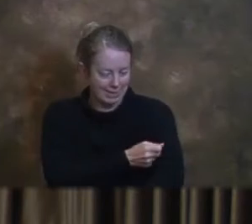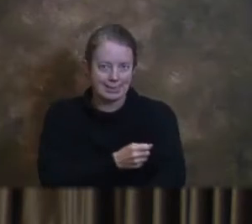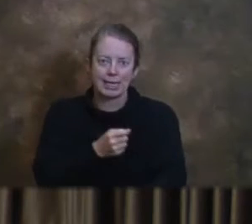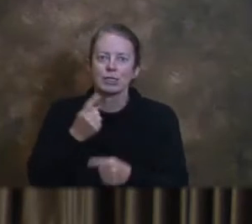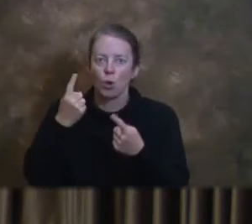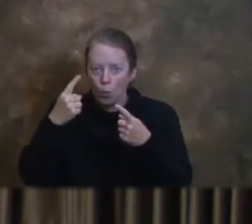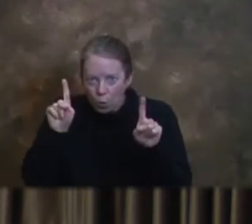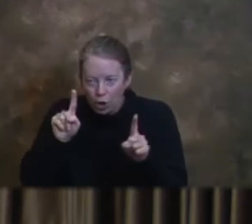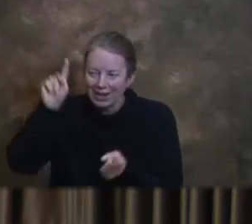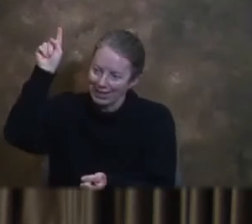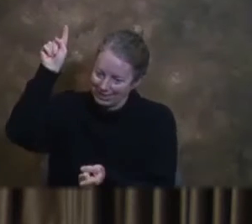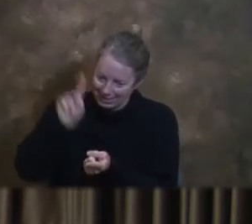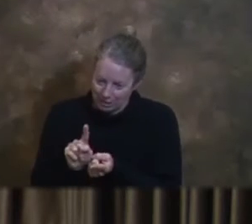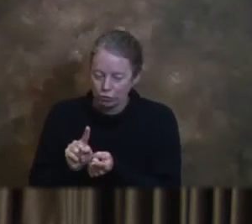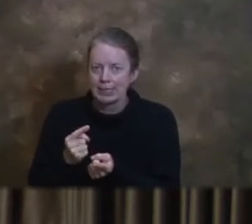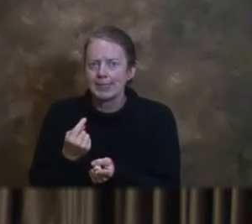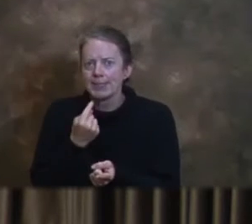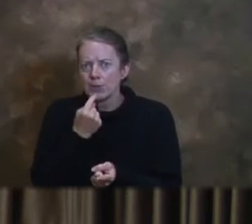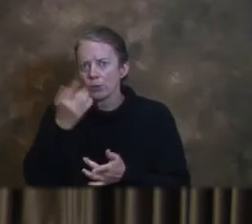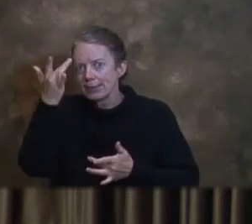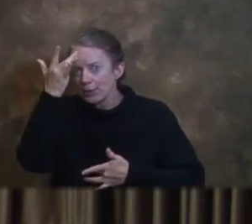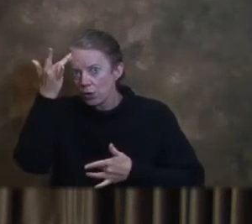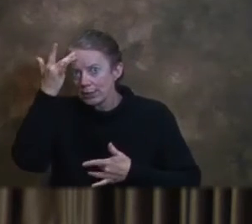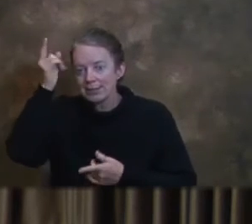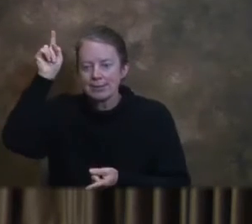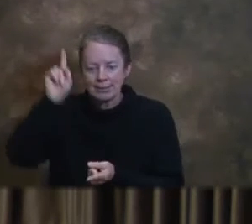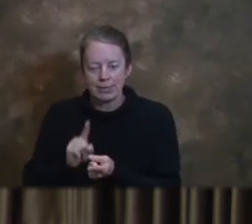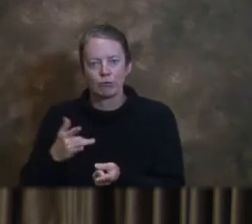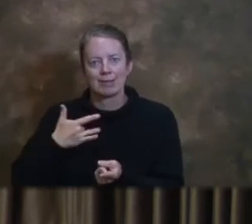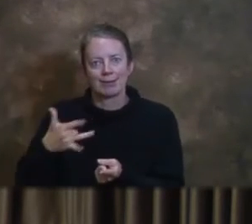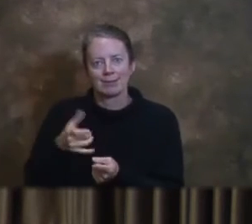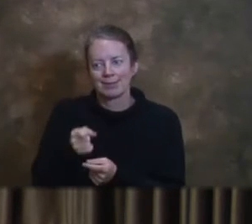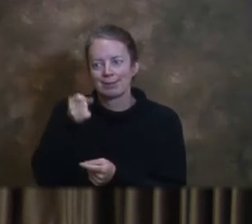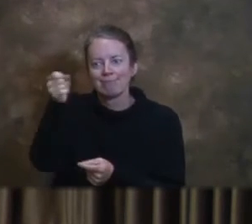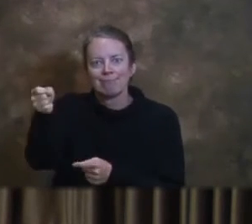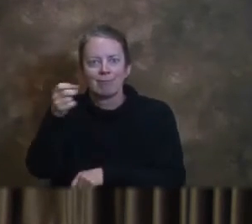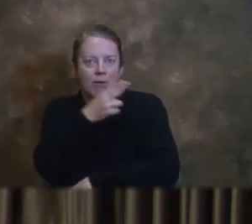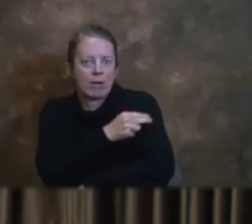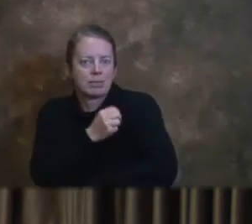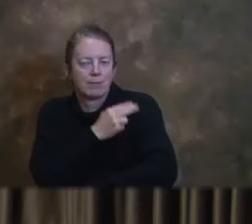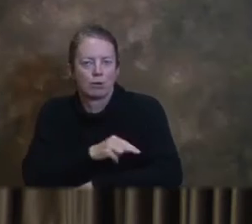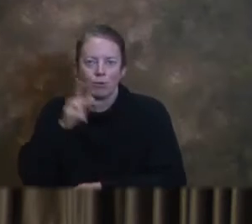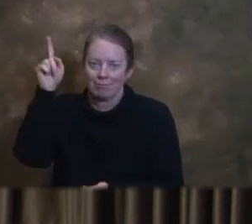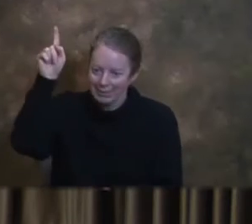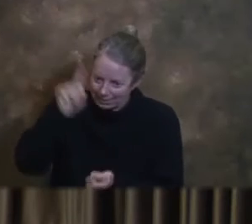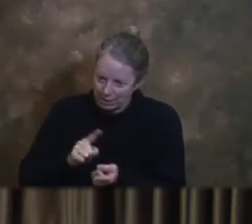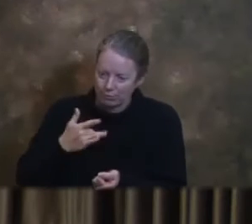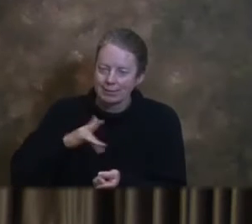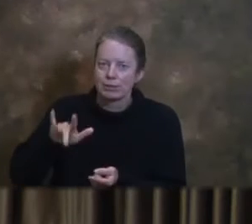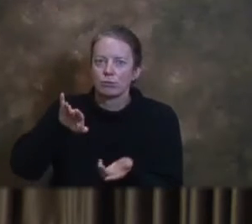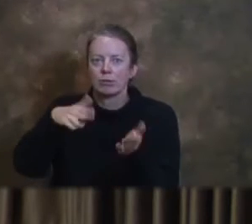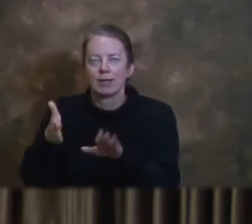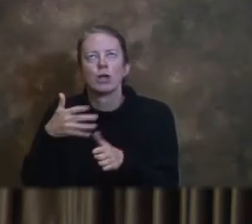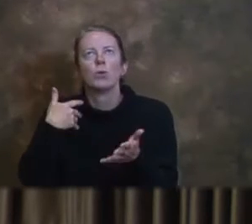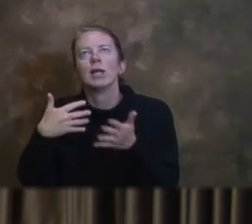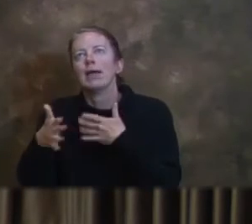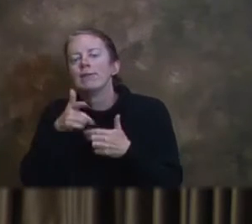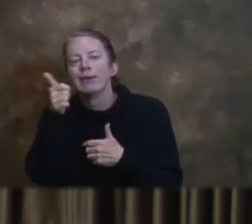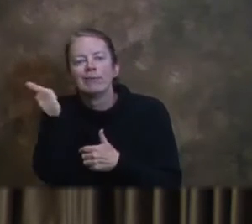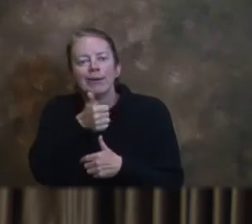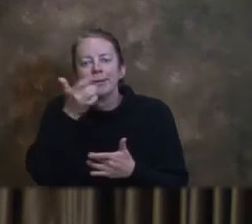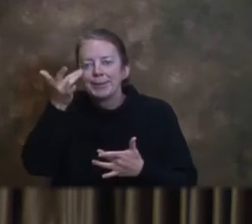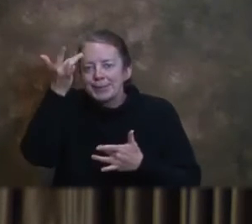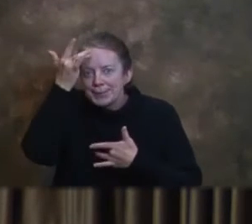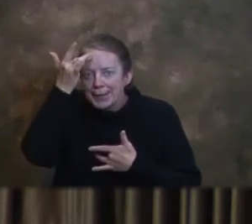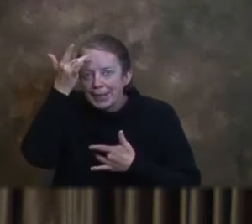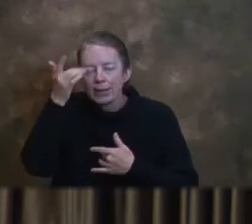decreasing severity of illness, hospitalization, and likelihood of death. And so even if you get infected, and we will all hear stories about people who've been infected,